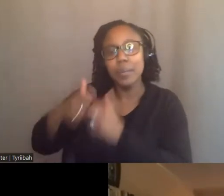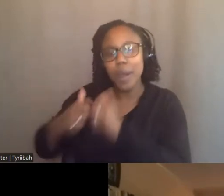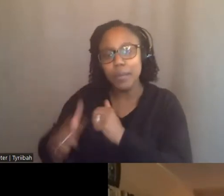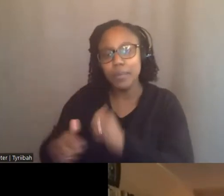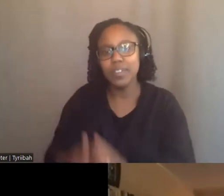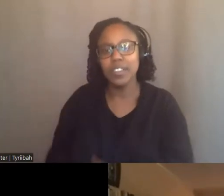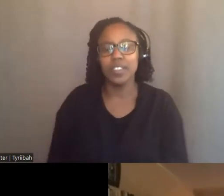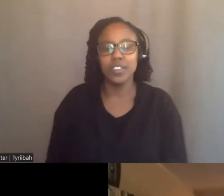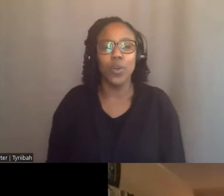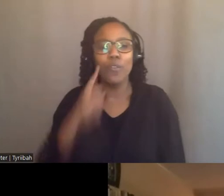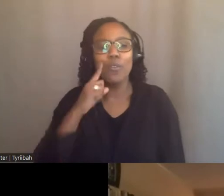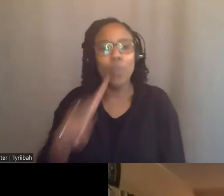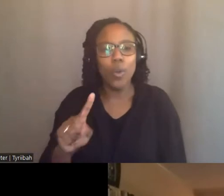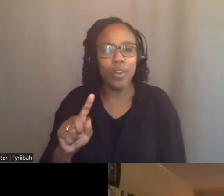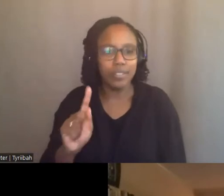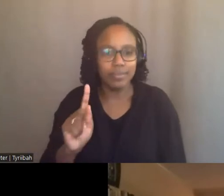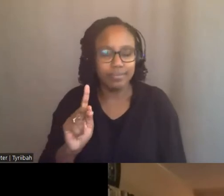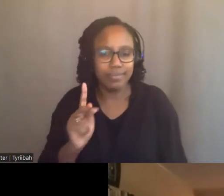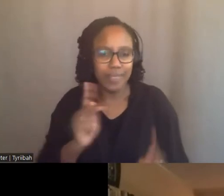was essentially